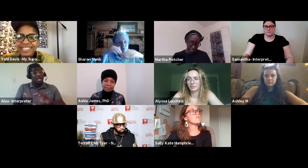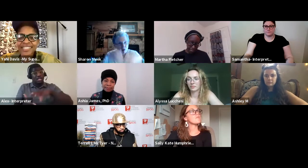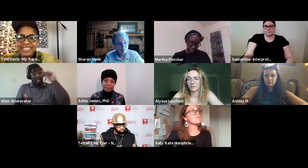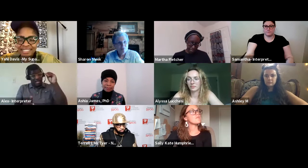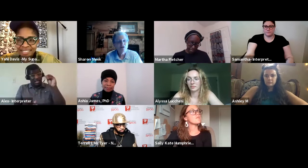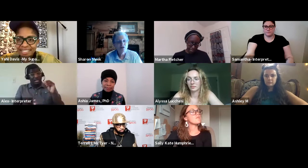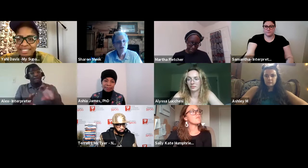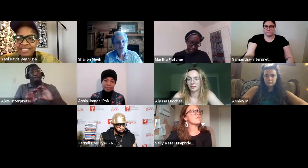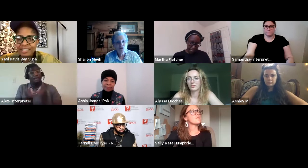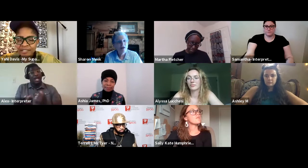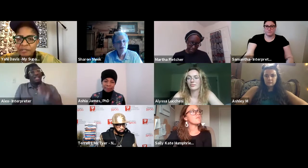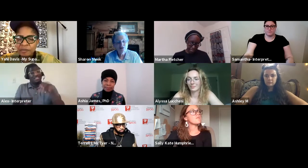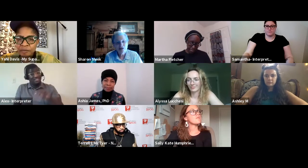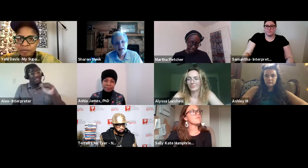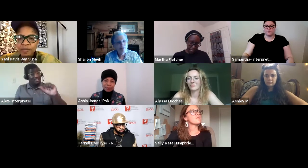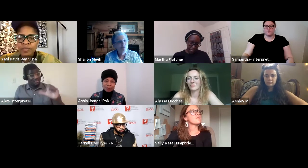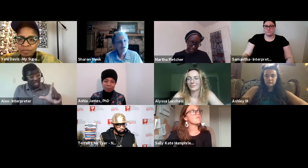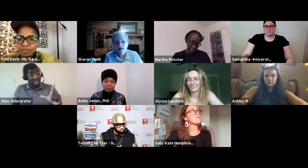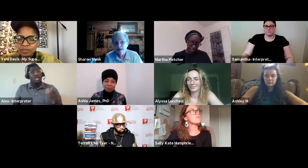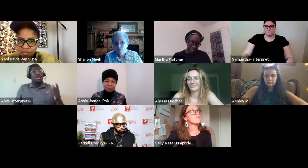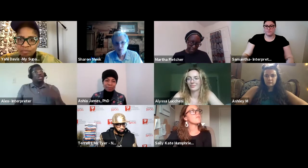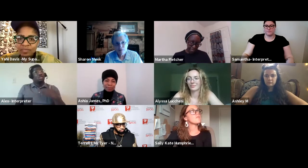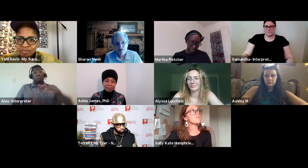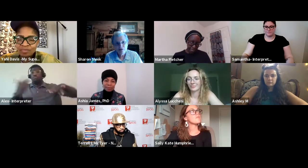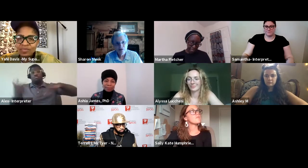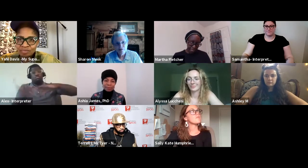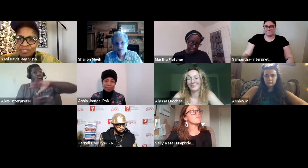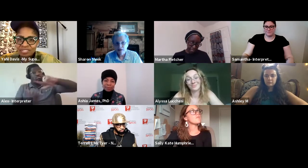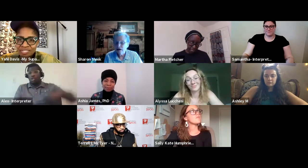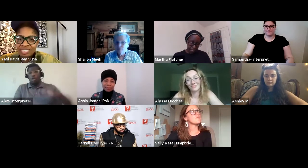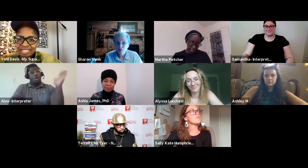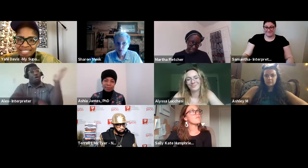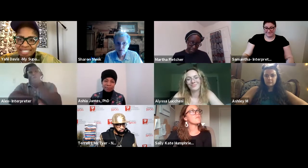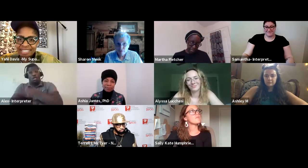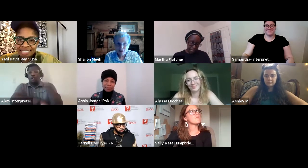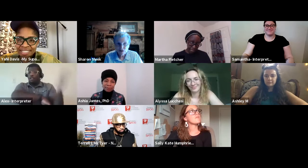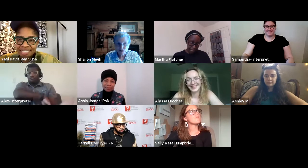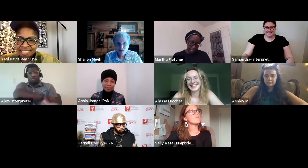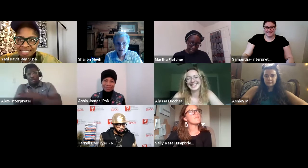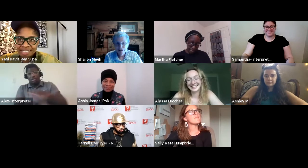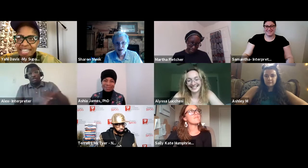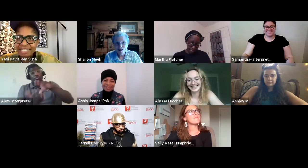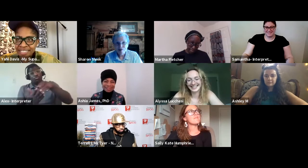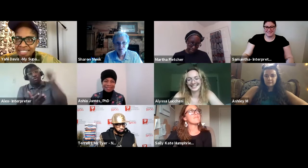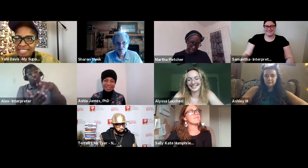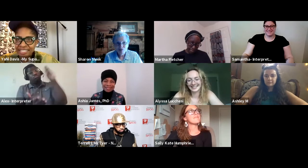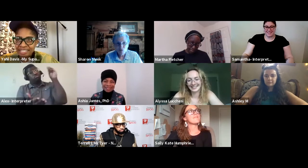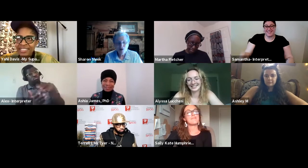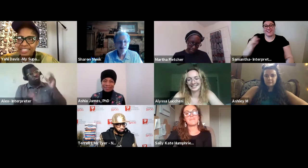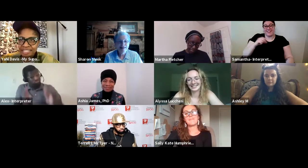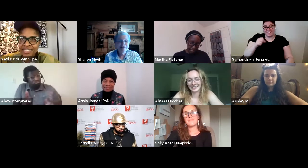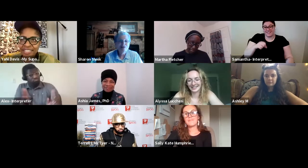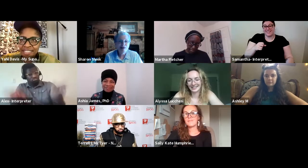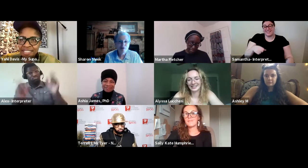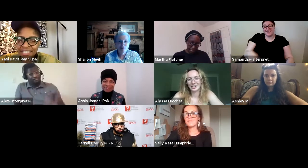you're dropped into this and you had to sign every day, every minute, it comes on pretty fast. Yes. One